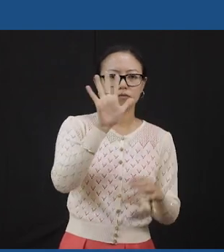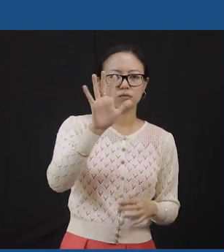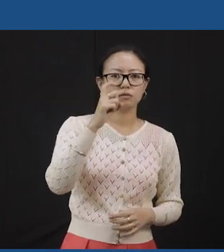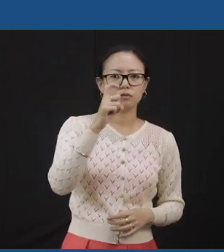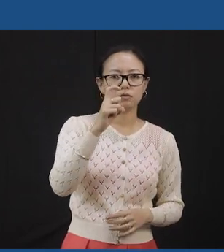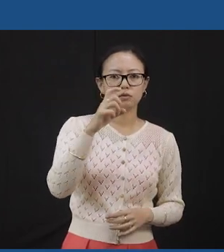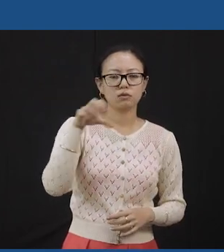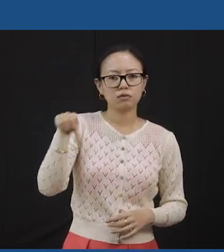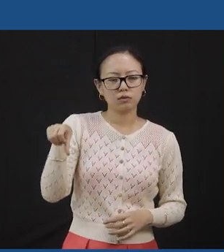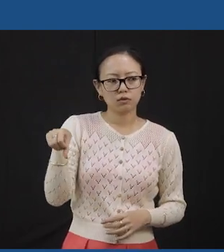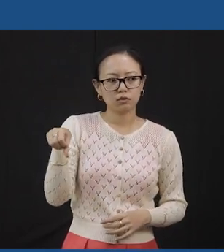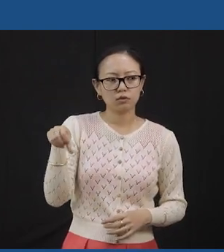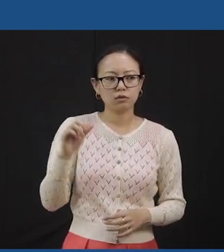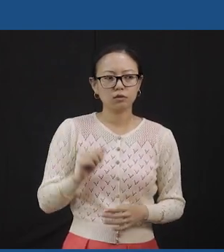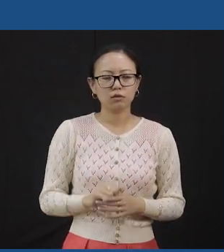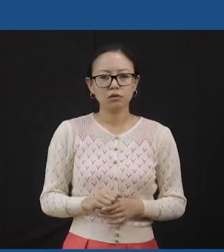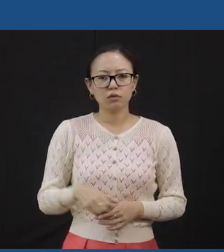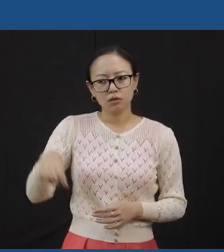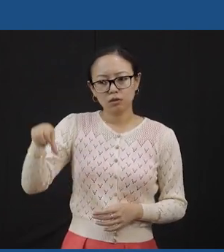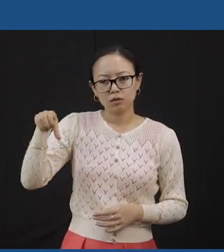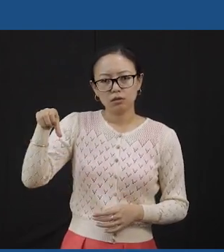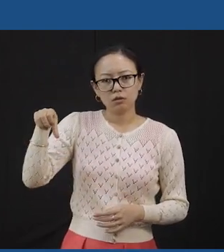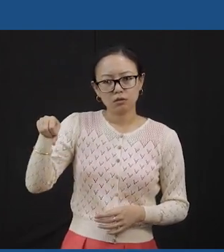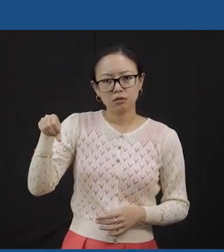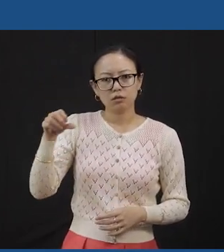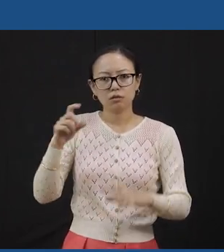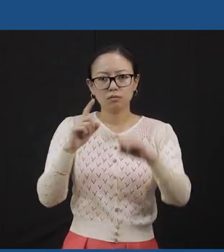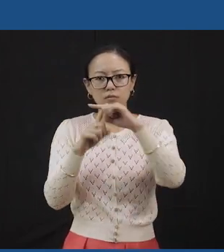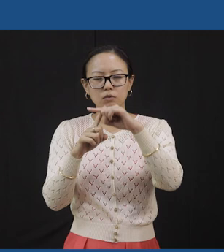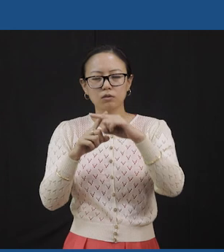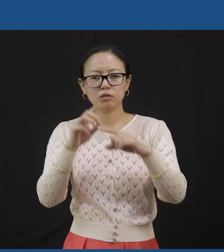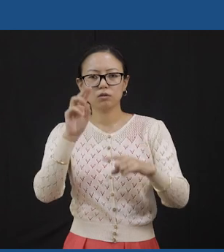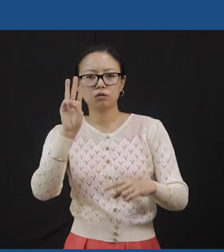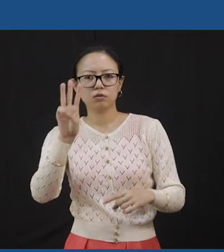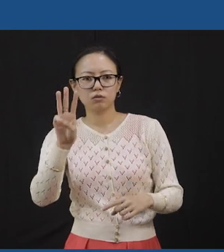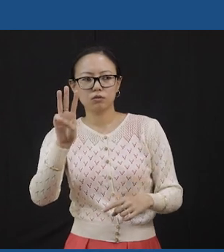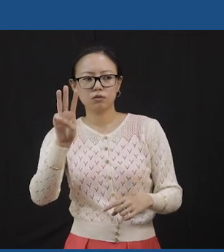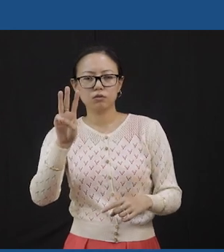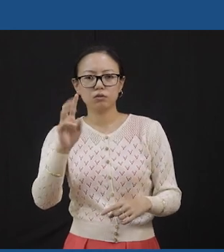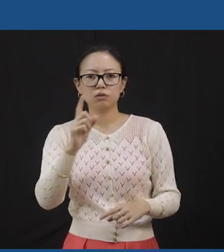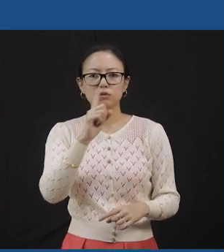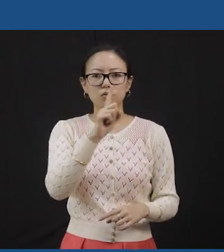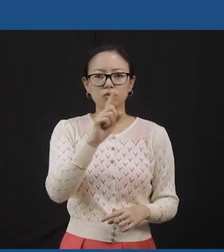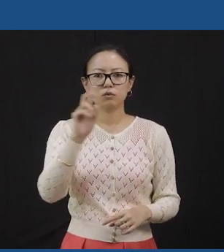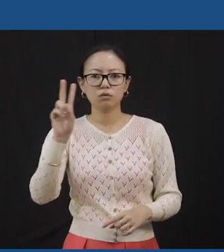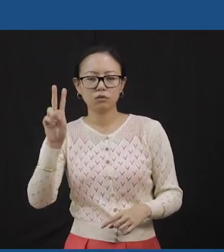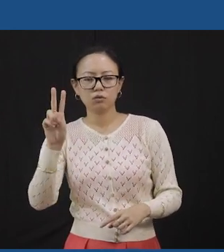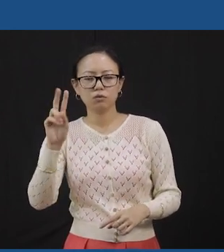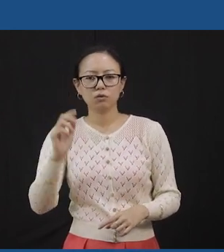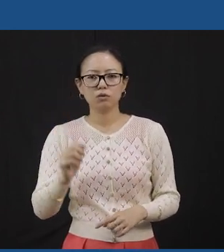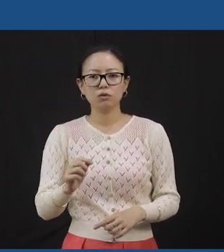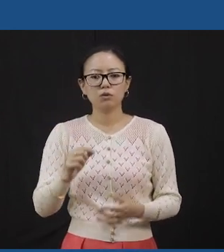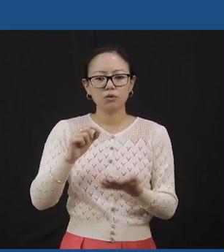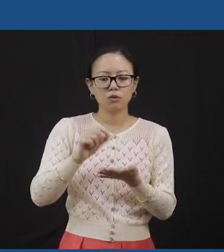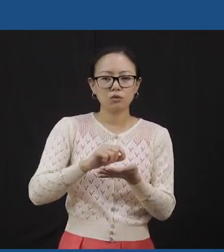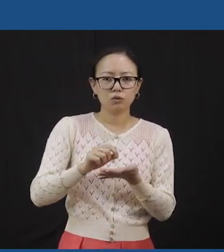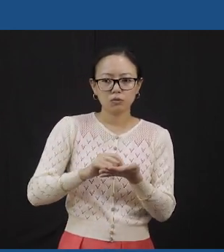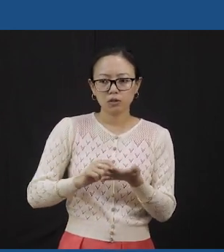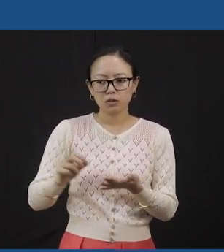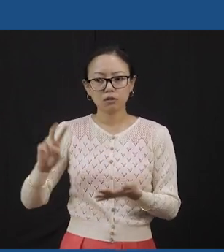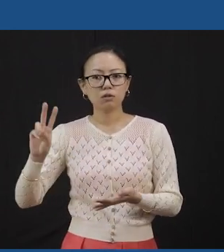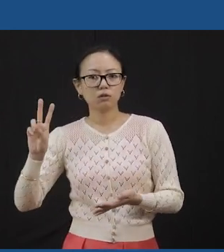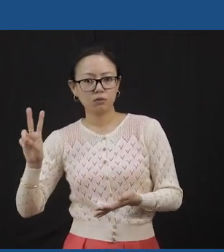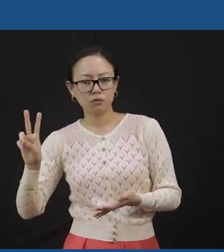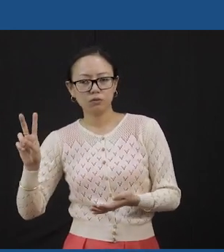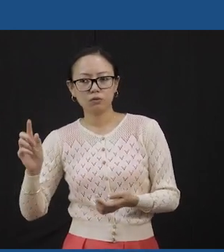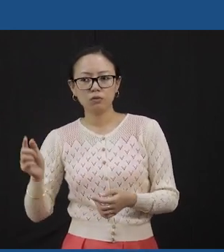579. So here 9 plus 3 is 12. So here 12, you will write 2 here on the ones place. 1 will